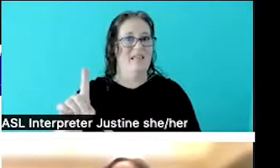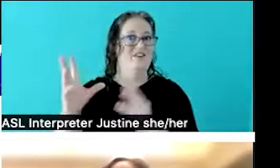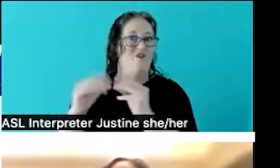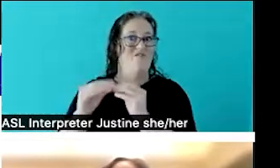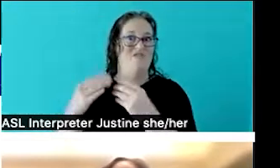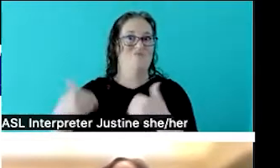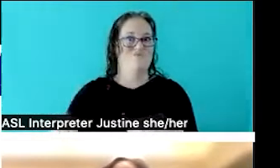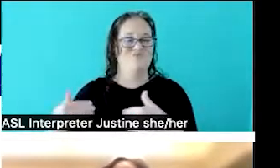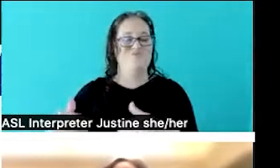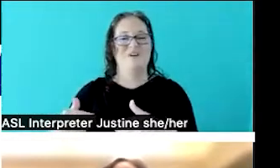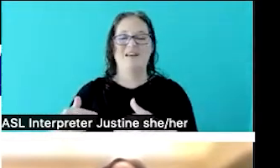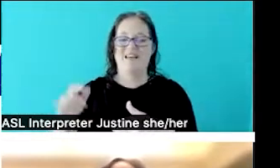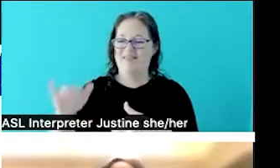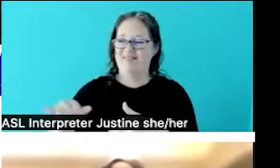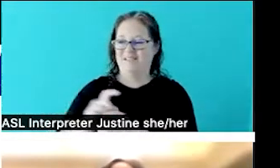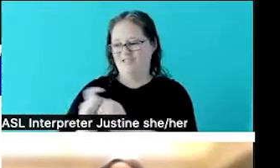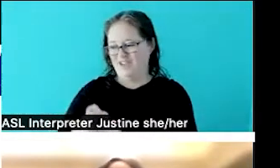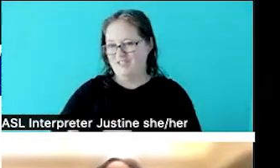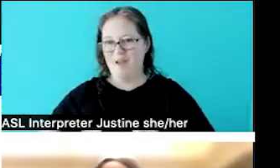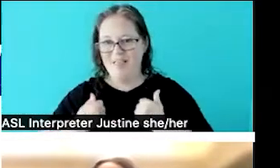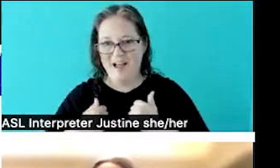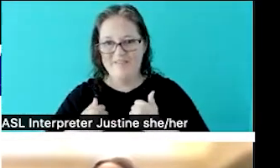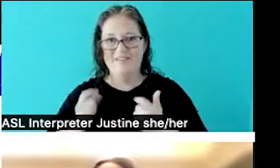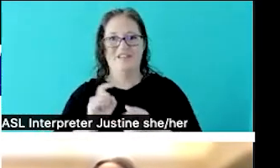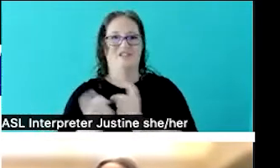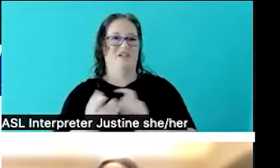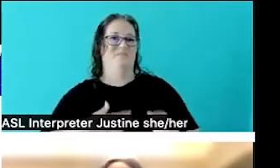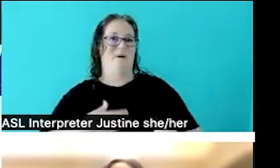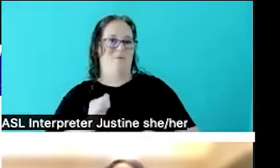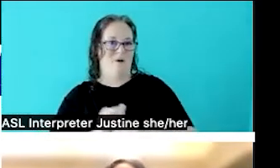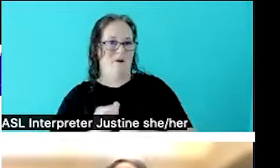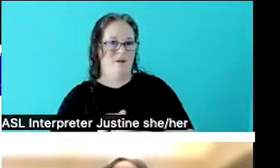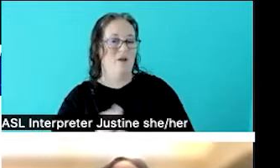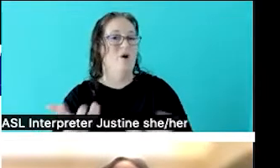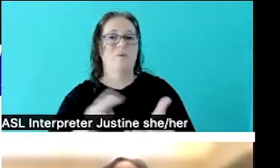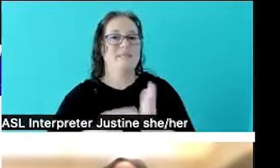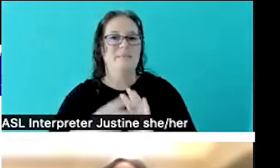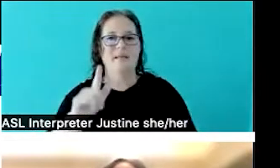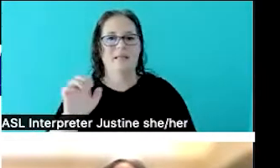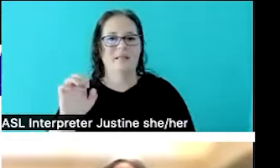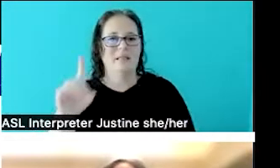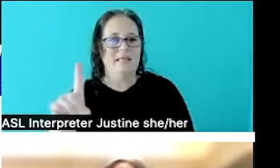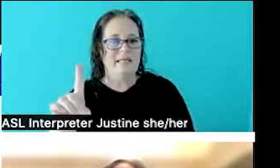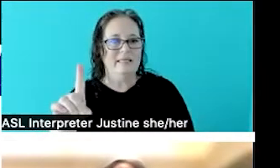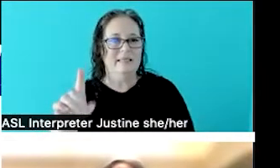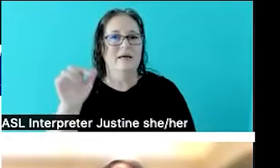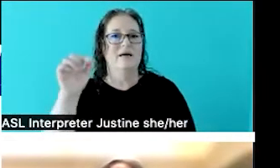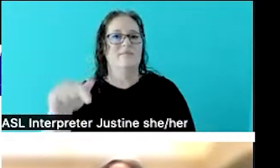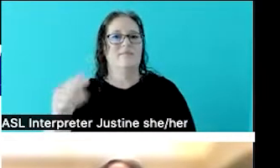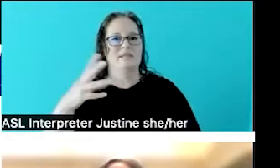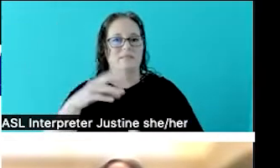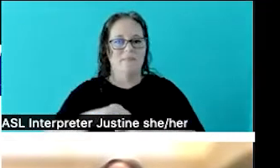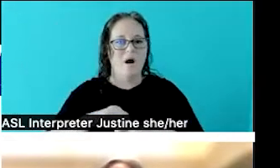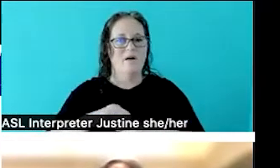difference in my life and my work. What is LEAD? LEAD is part of Kennedy Center's VSA International Network.